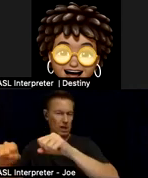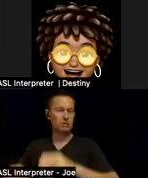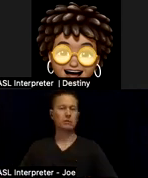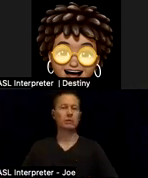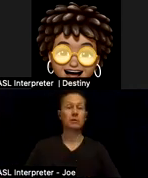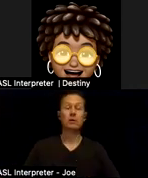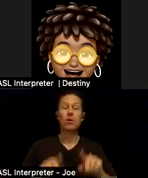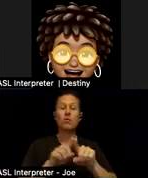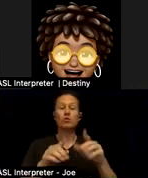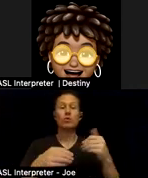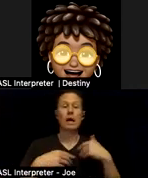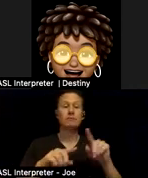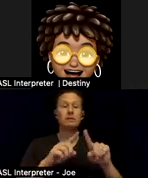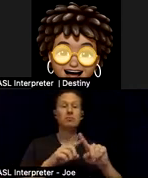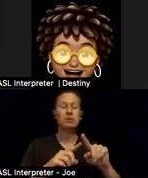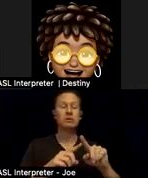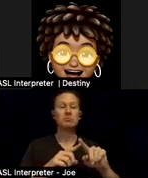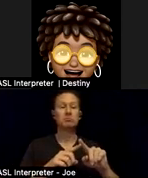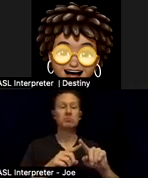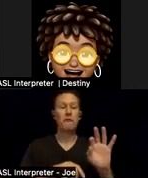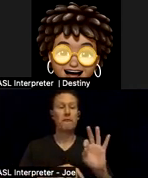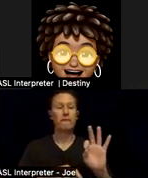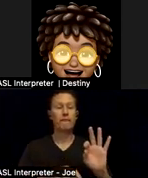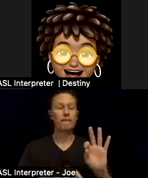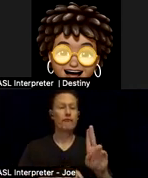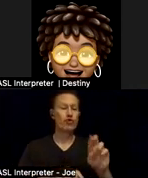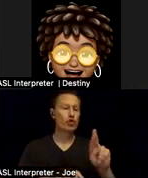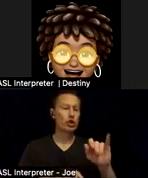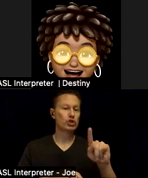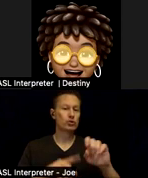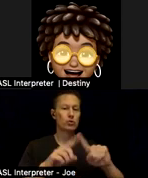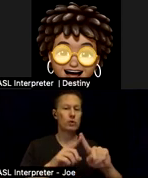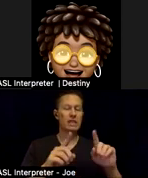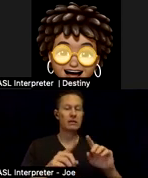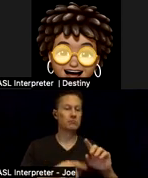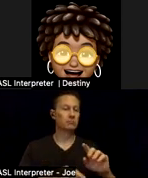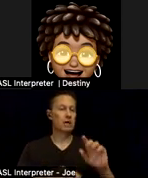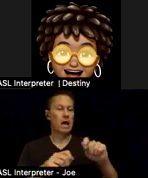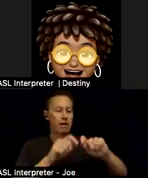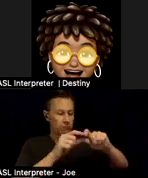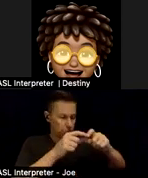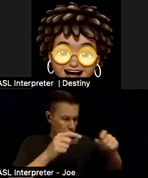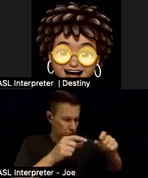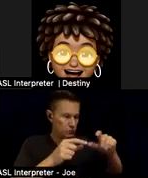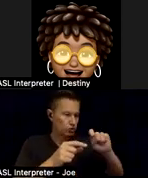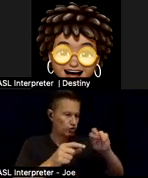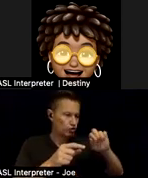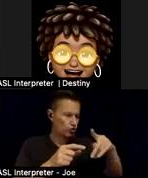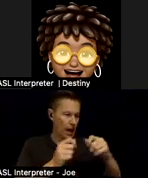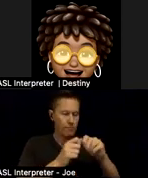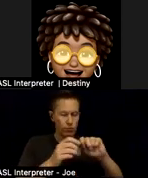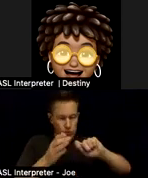a dresser or maybe a TV, will come with some little strap with some little screw